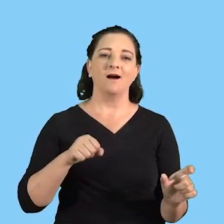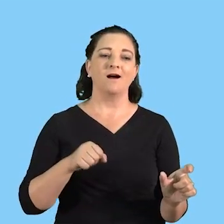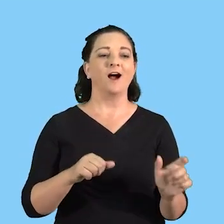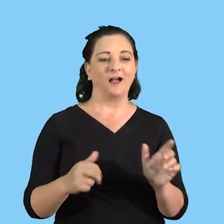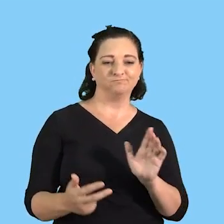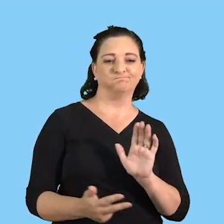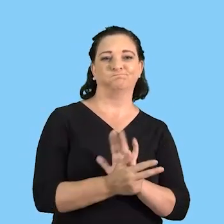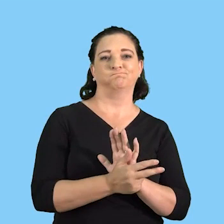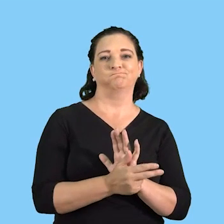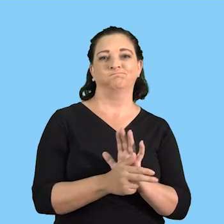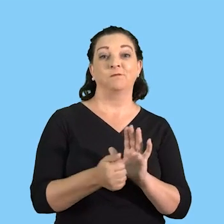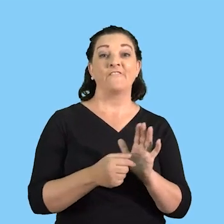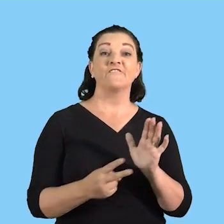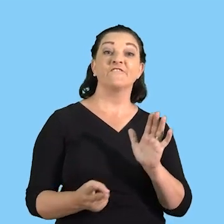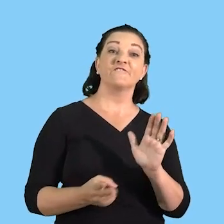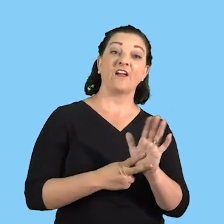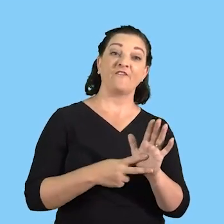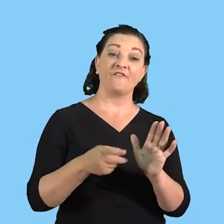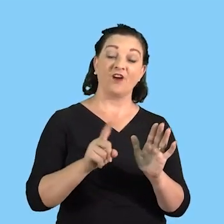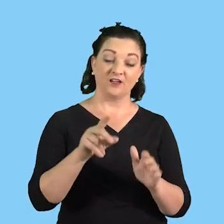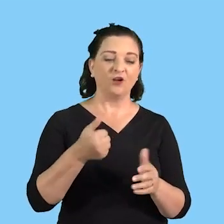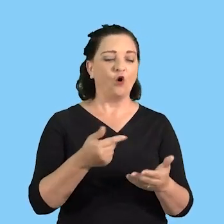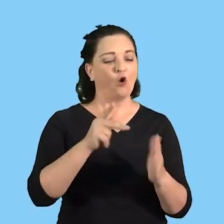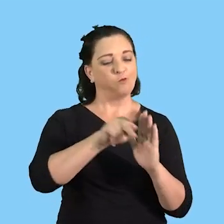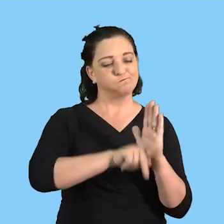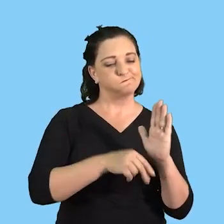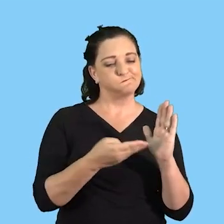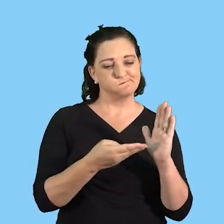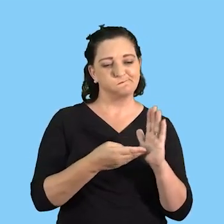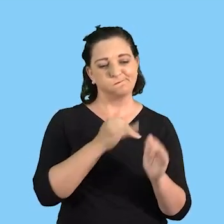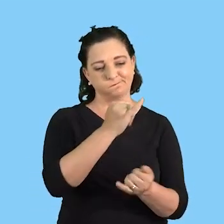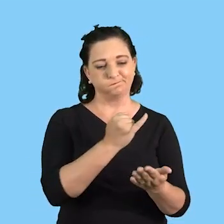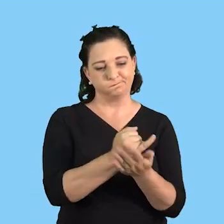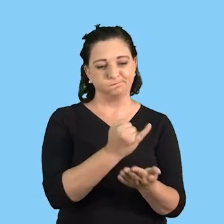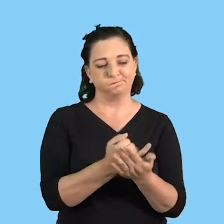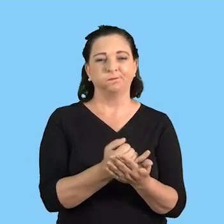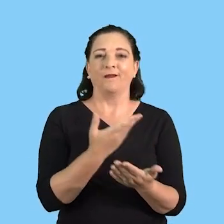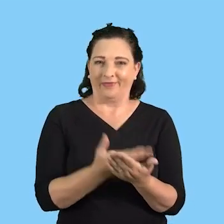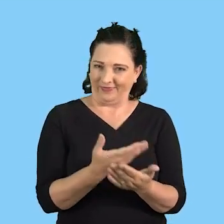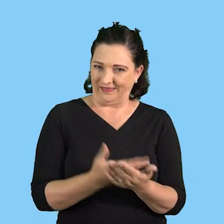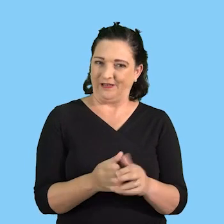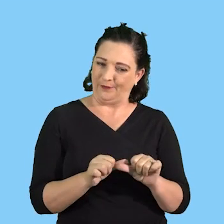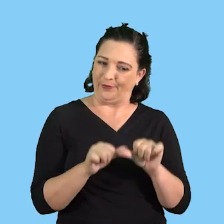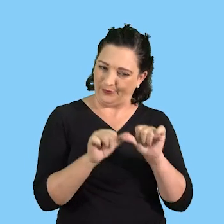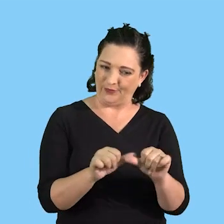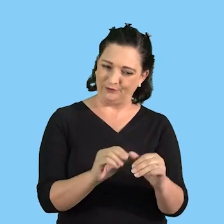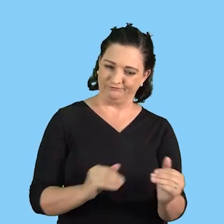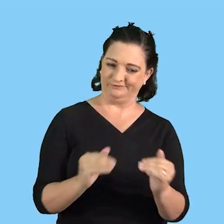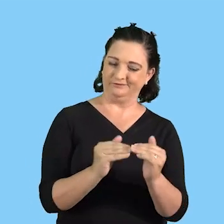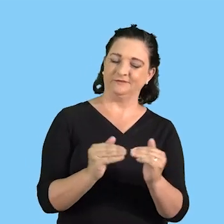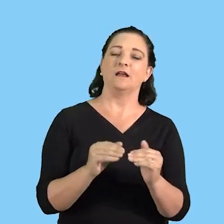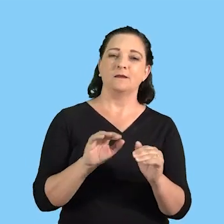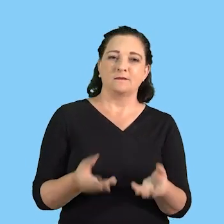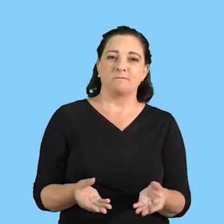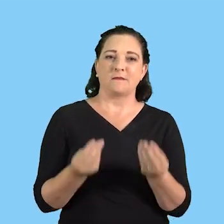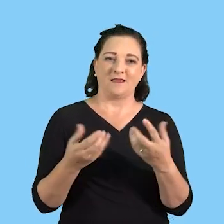accreditation, which is verification that a program or institution meets the established quality